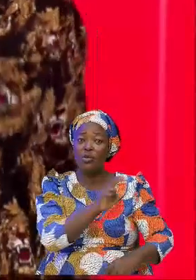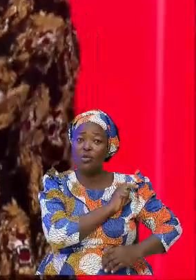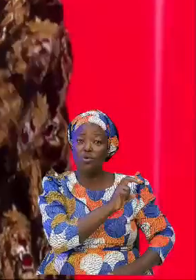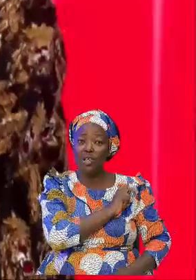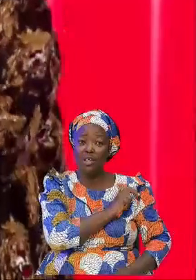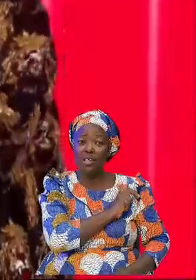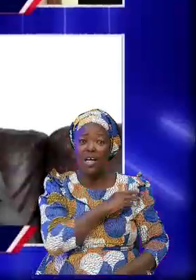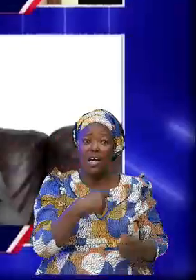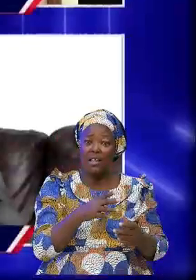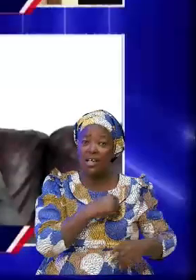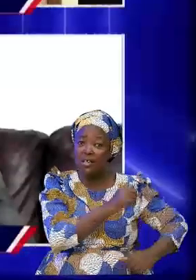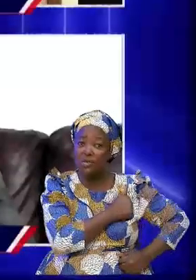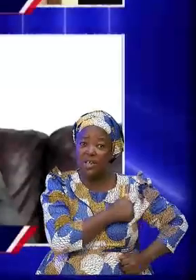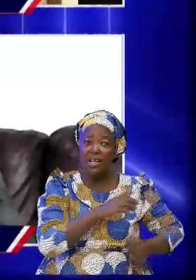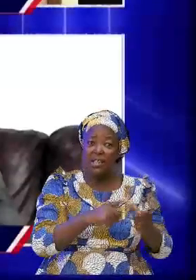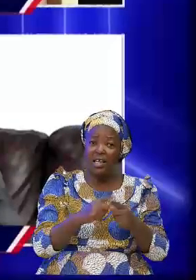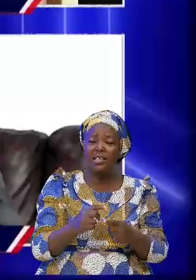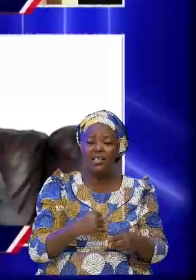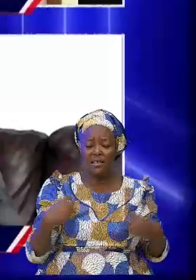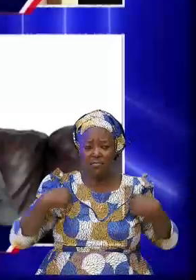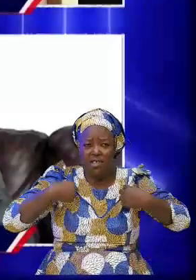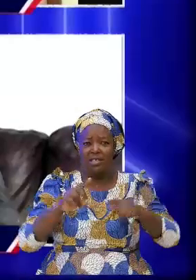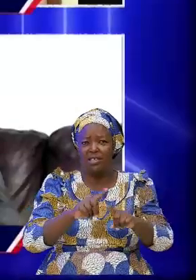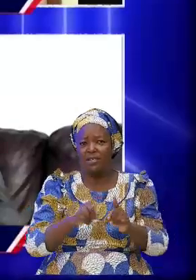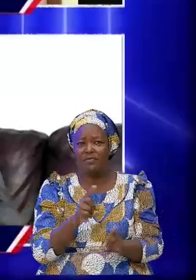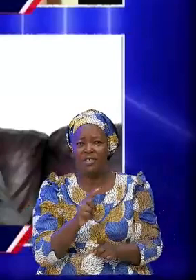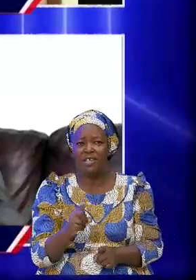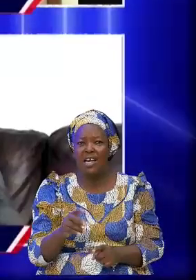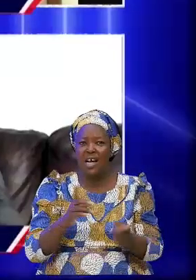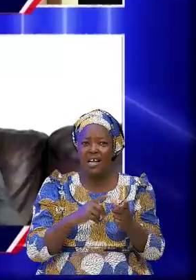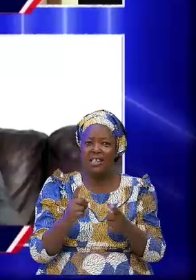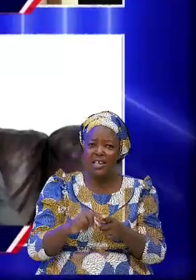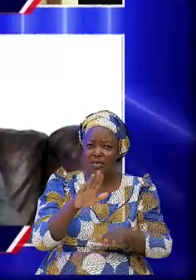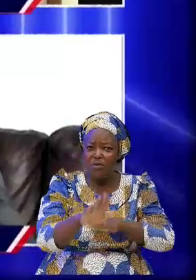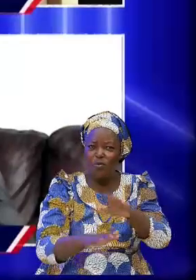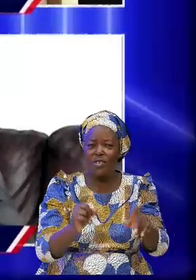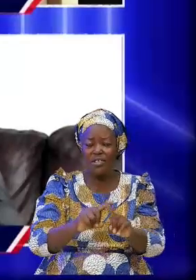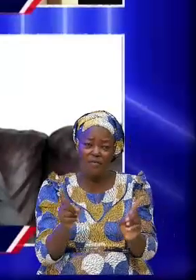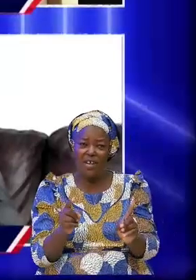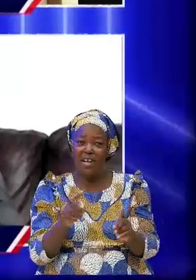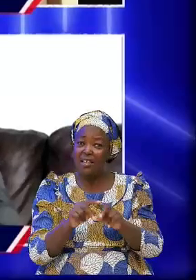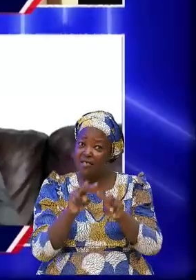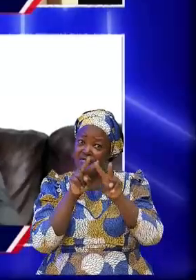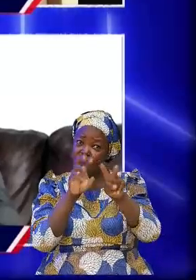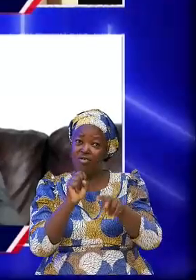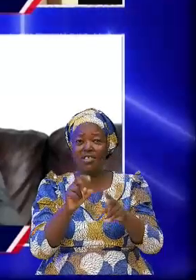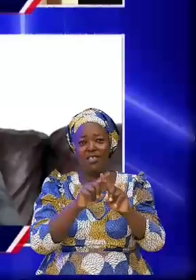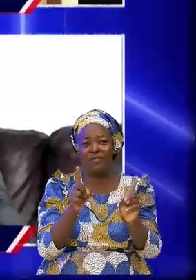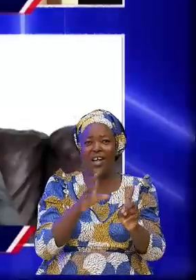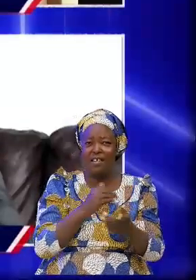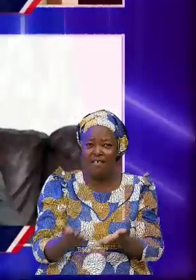when somebody becomes a soldier, he dresses different. He walks